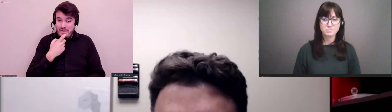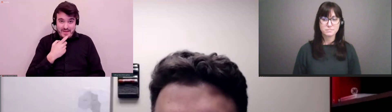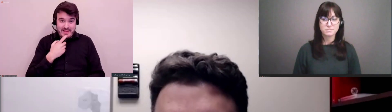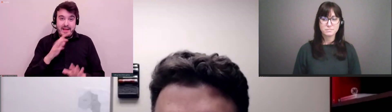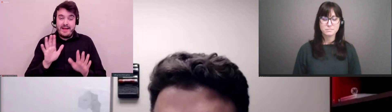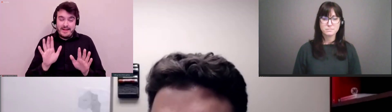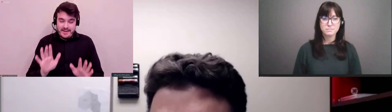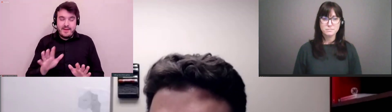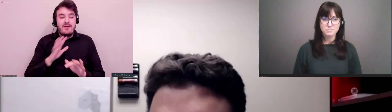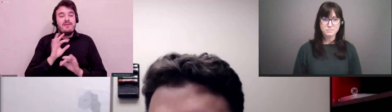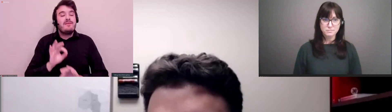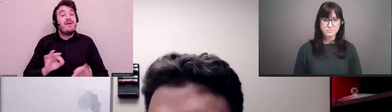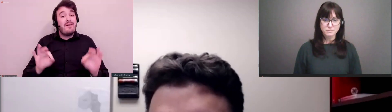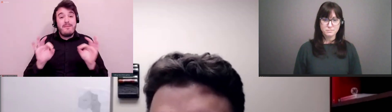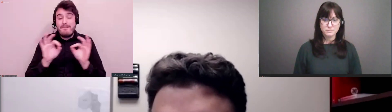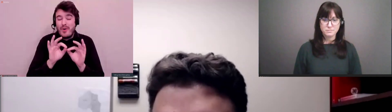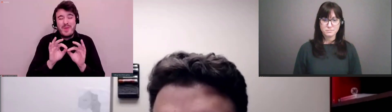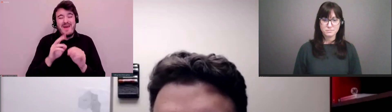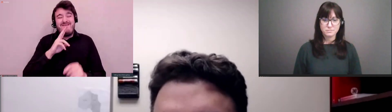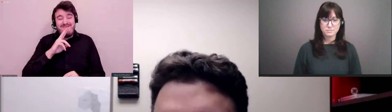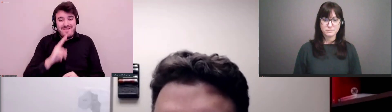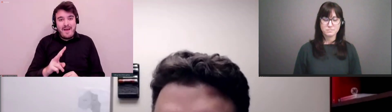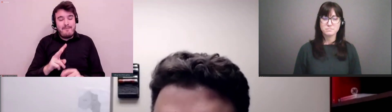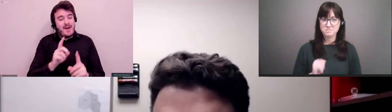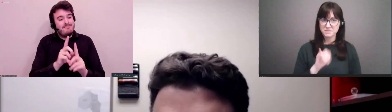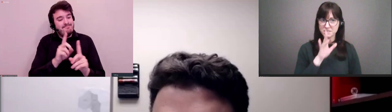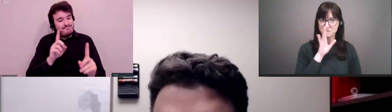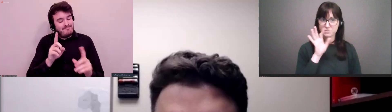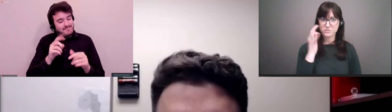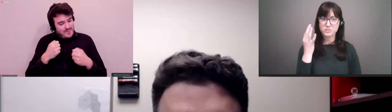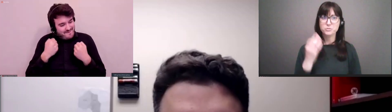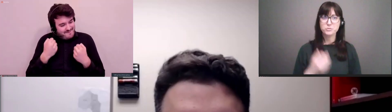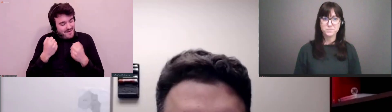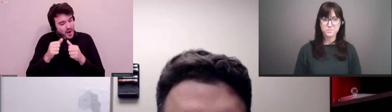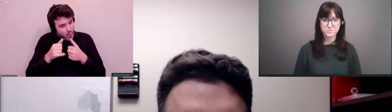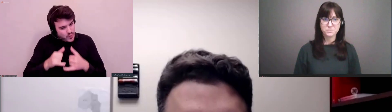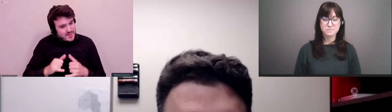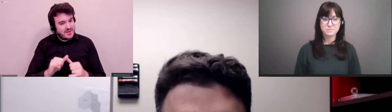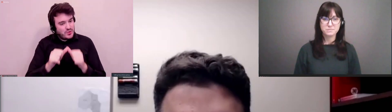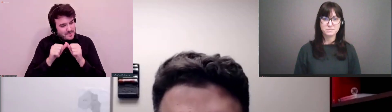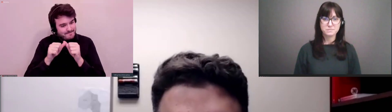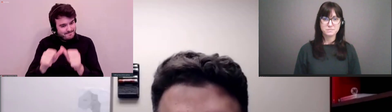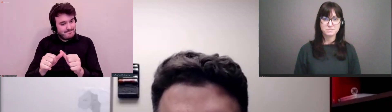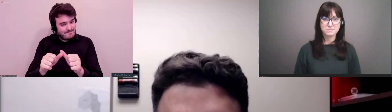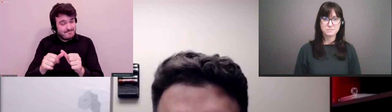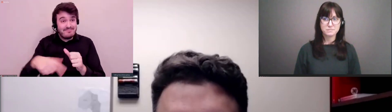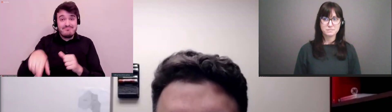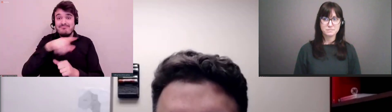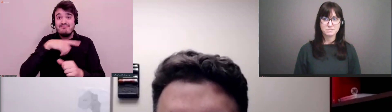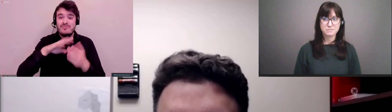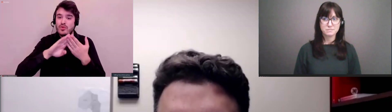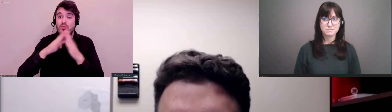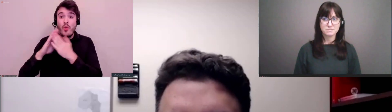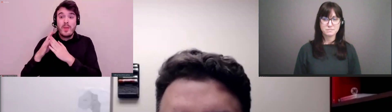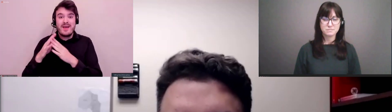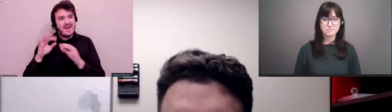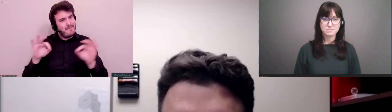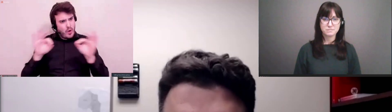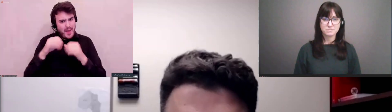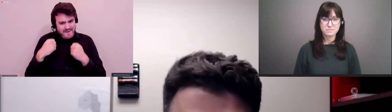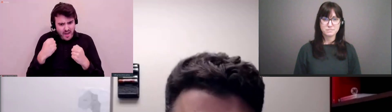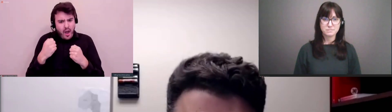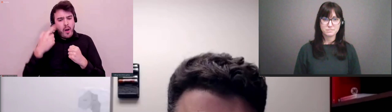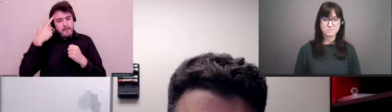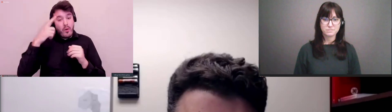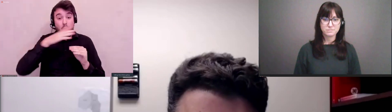d'une importance vitale dans nos efforts continus en tant que communauté pour aplatir la courbe de la